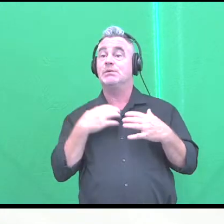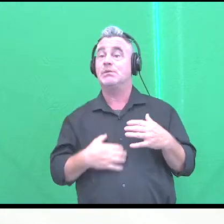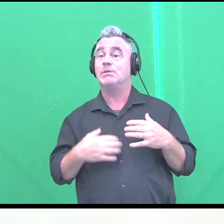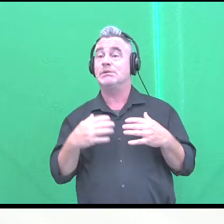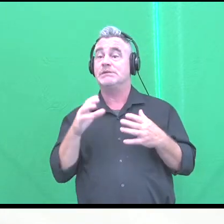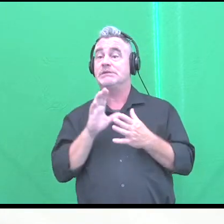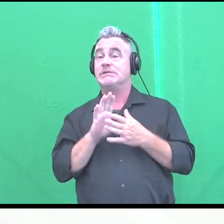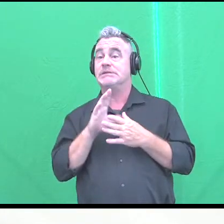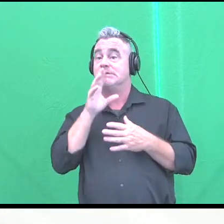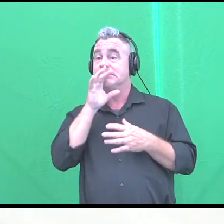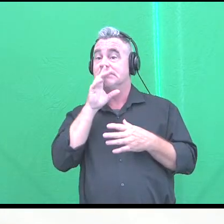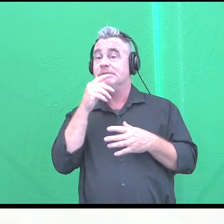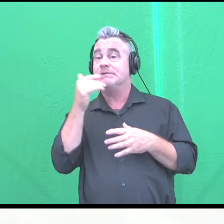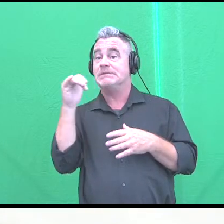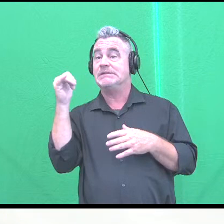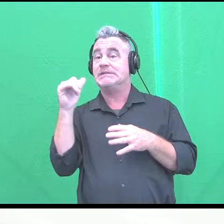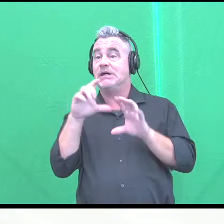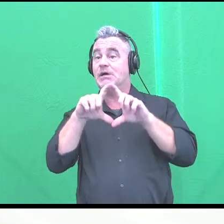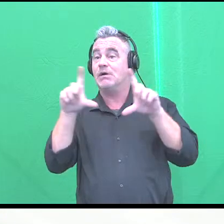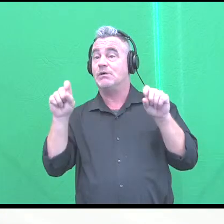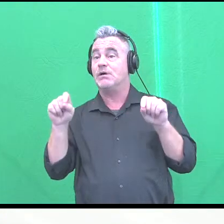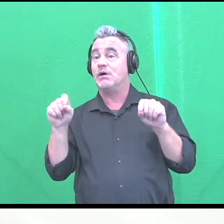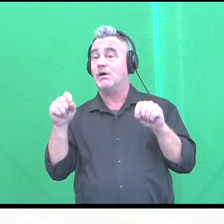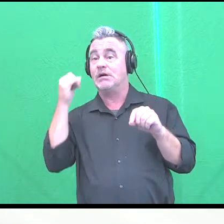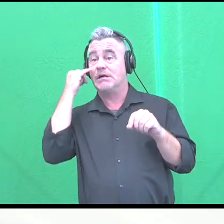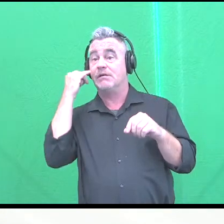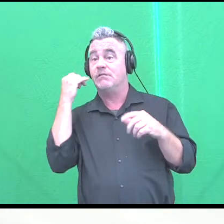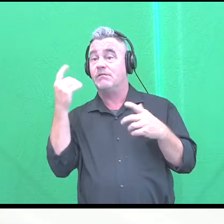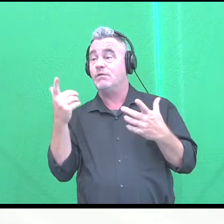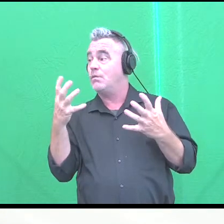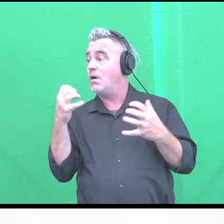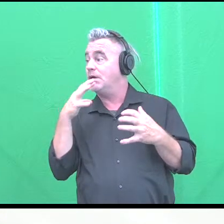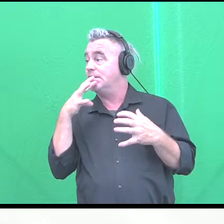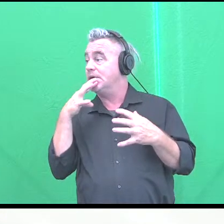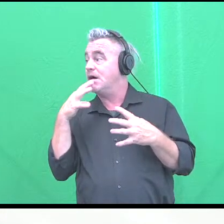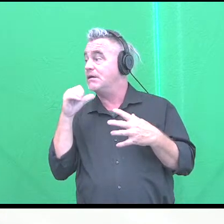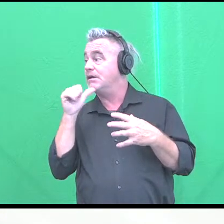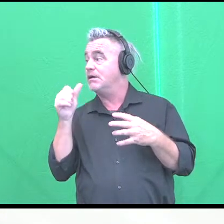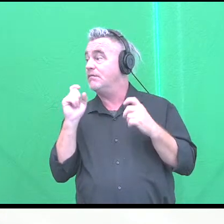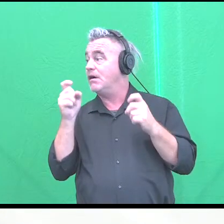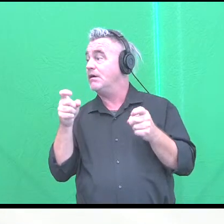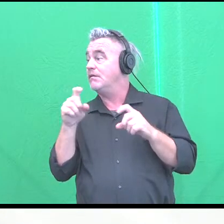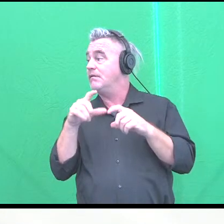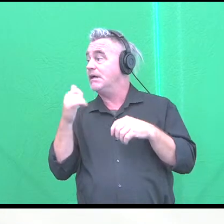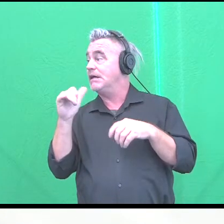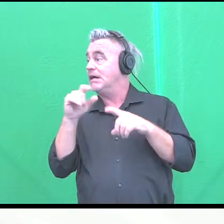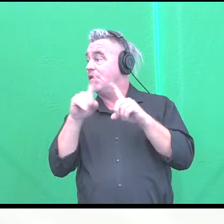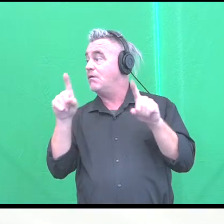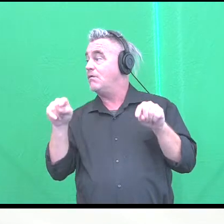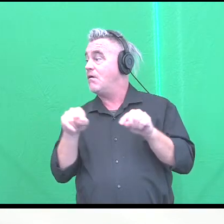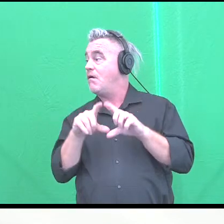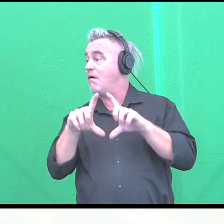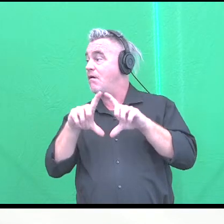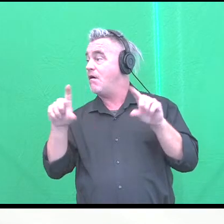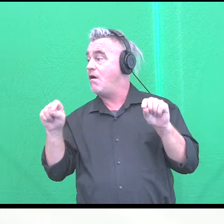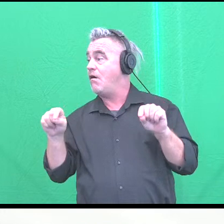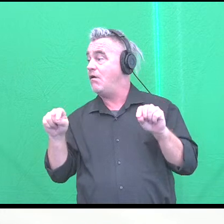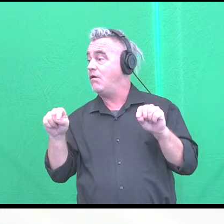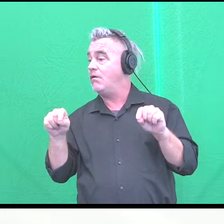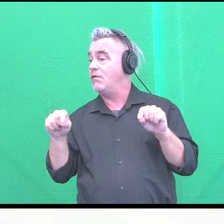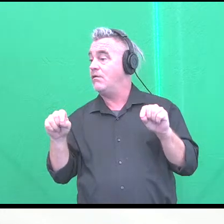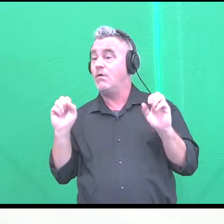completed a yellow card. If you wish to speak and haven't done that yet, please do this quickly as possible so that we can get you here as